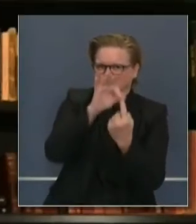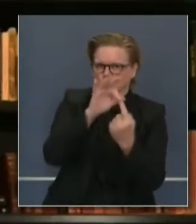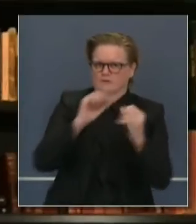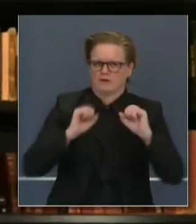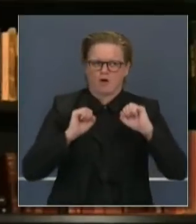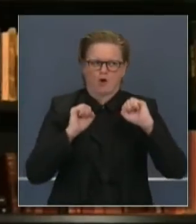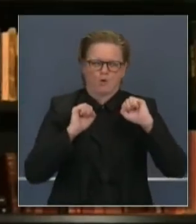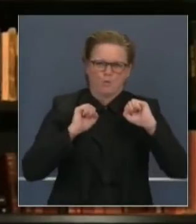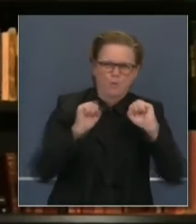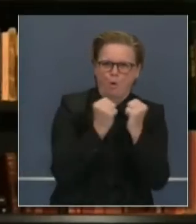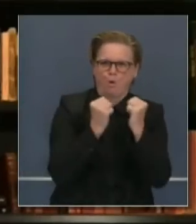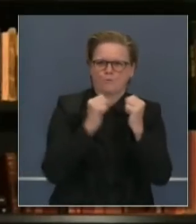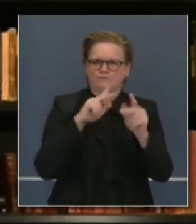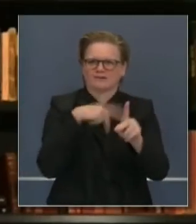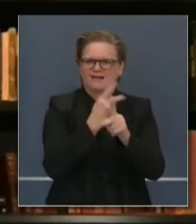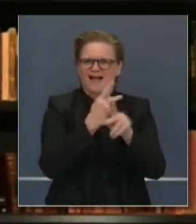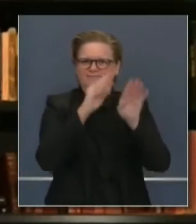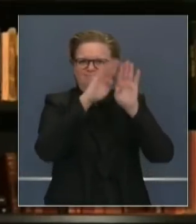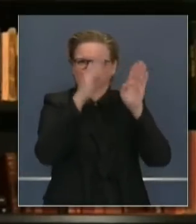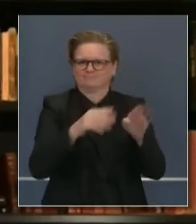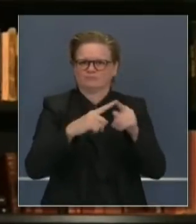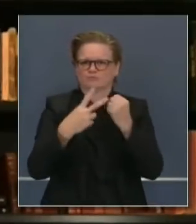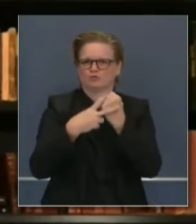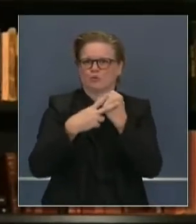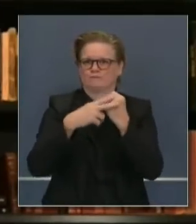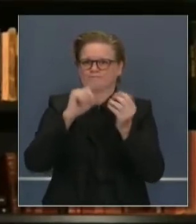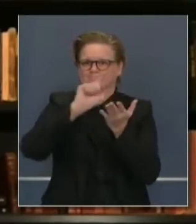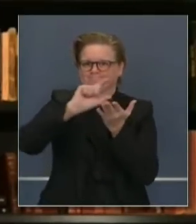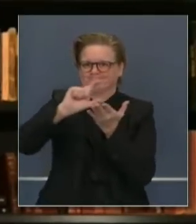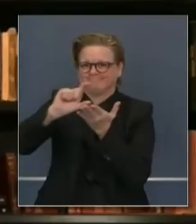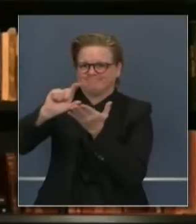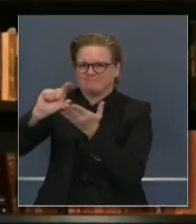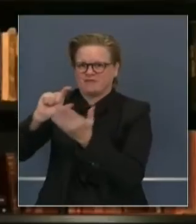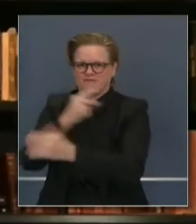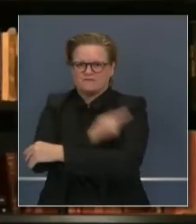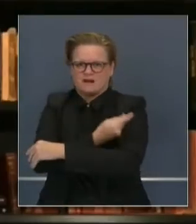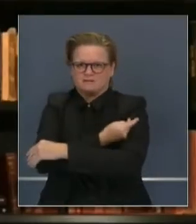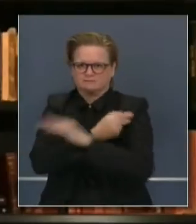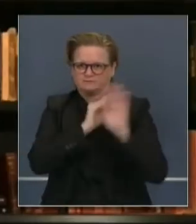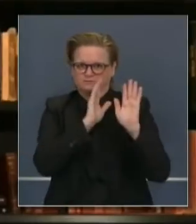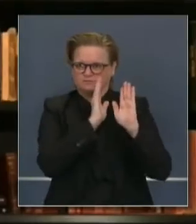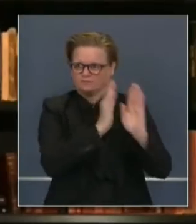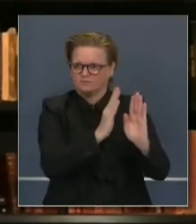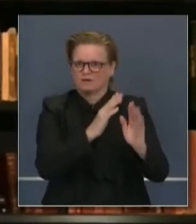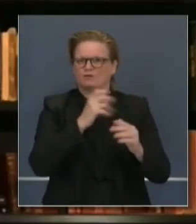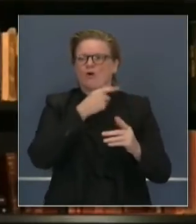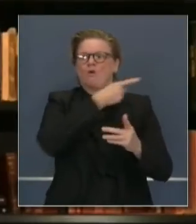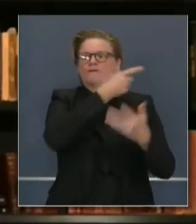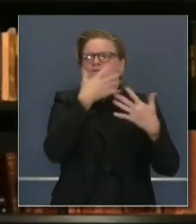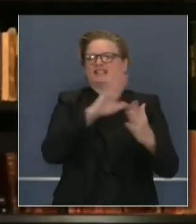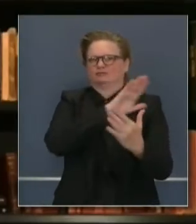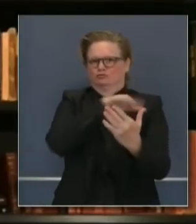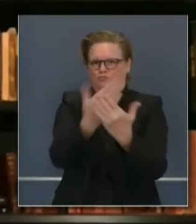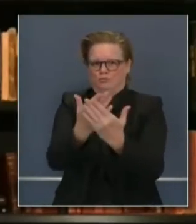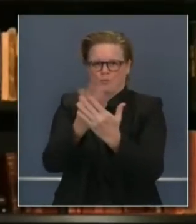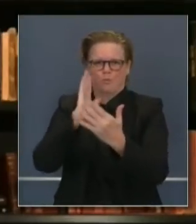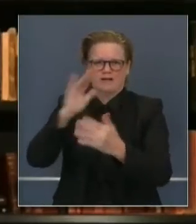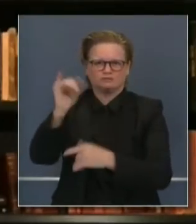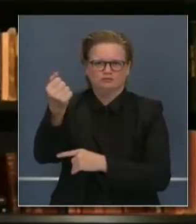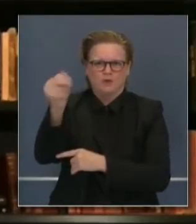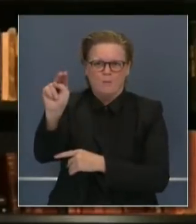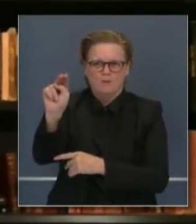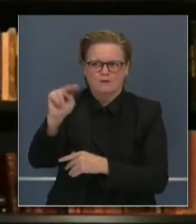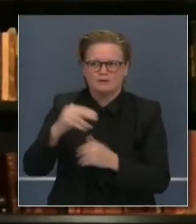month, many more in January in preparation of the broader distribution. So we have existing capacity